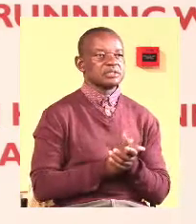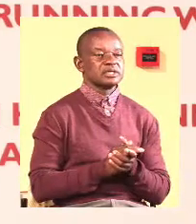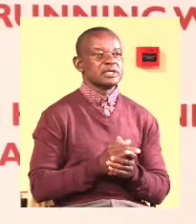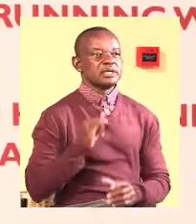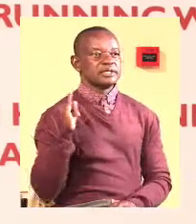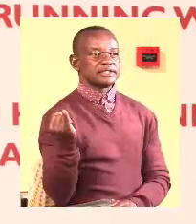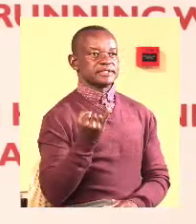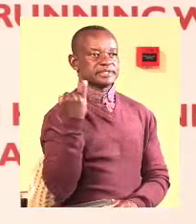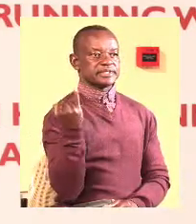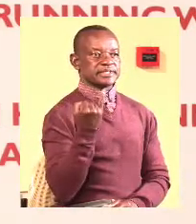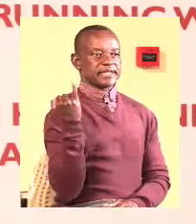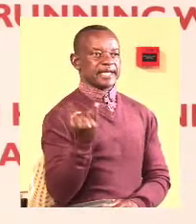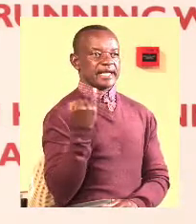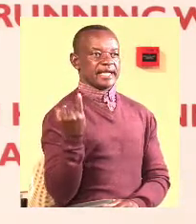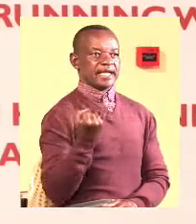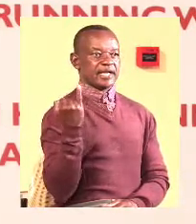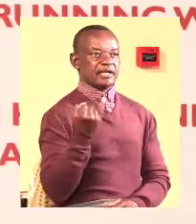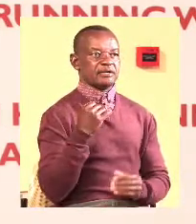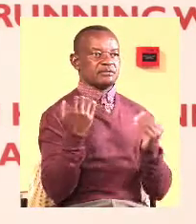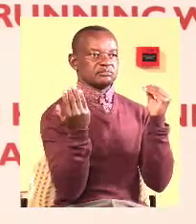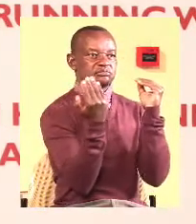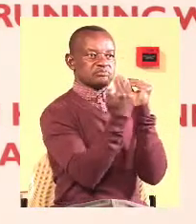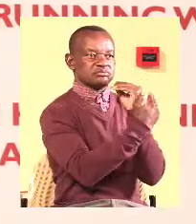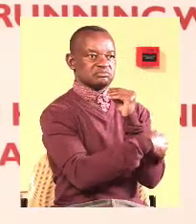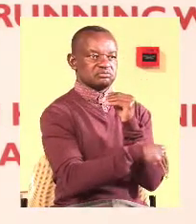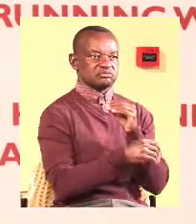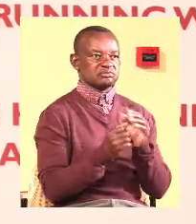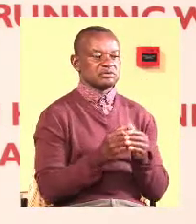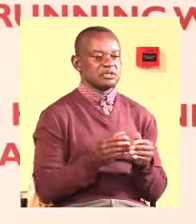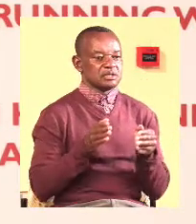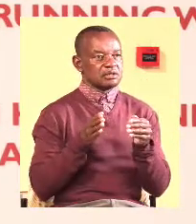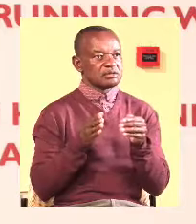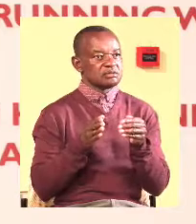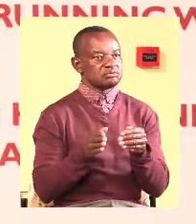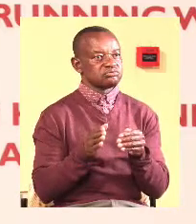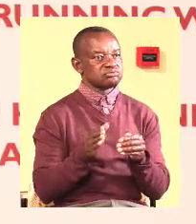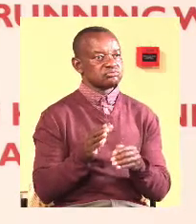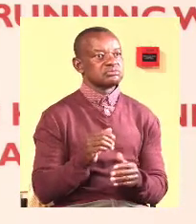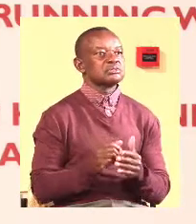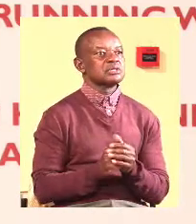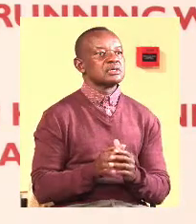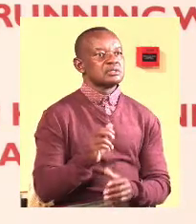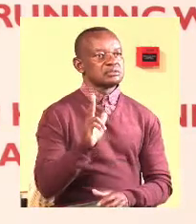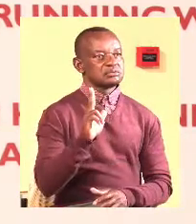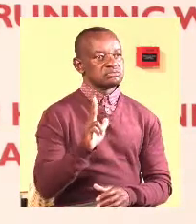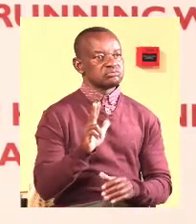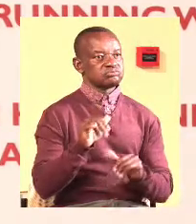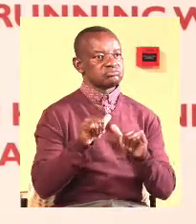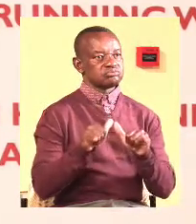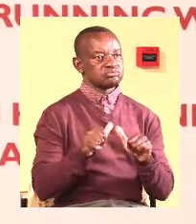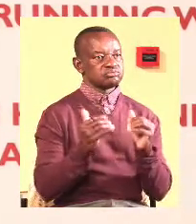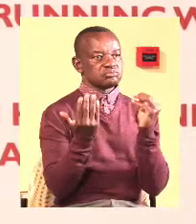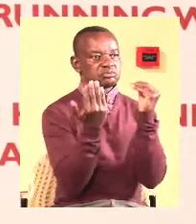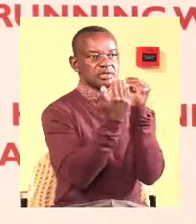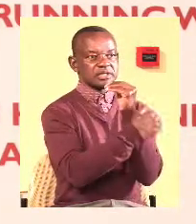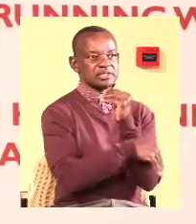isolation? What is self-isolation? I know now that South Africa, for example, wants to move away